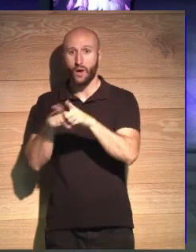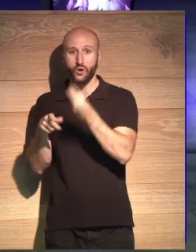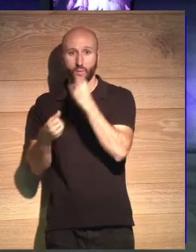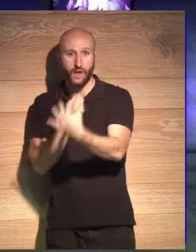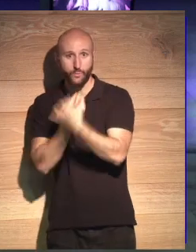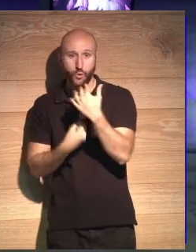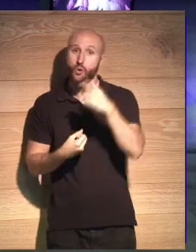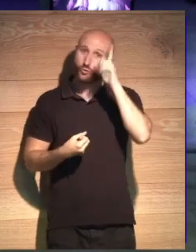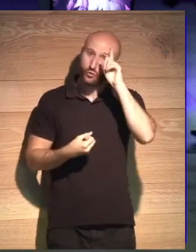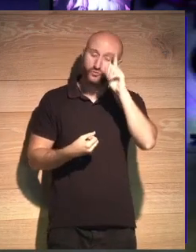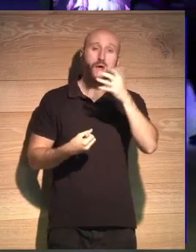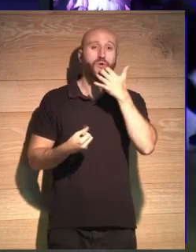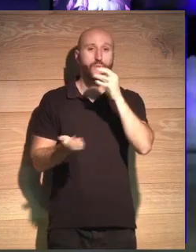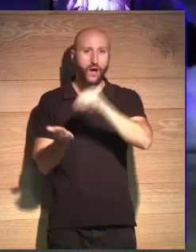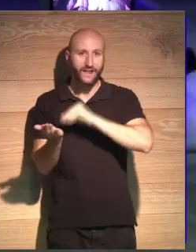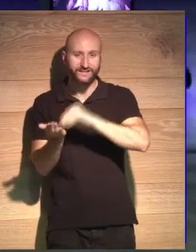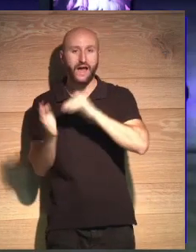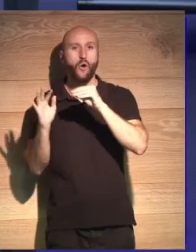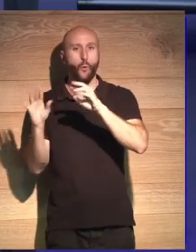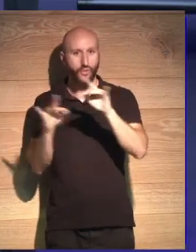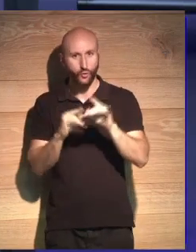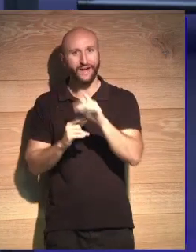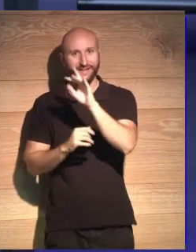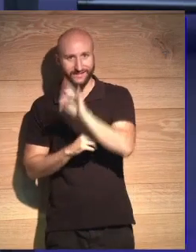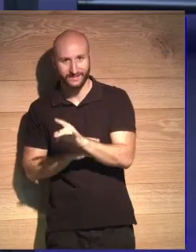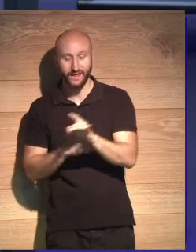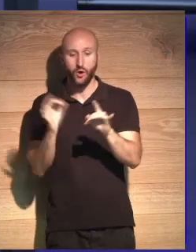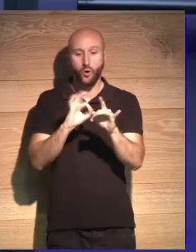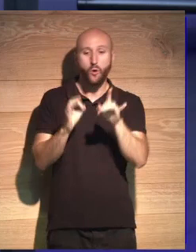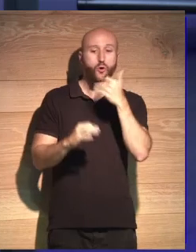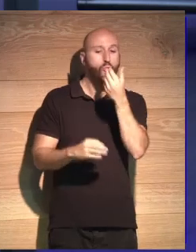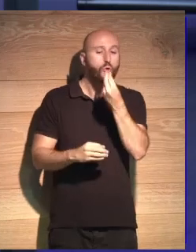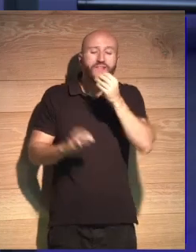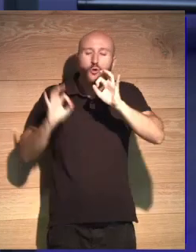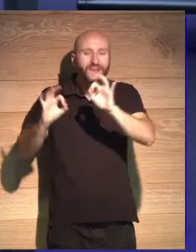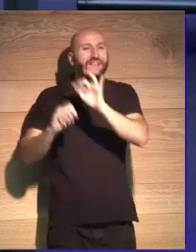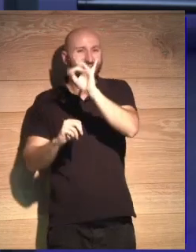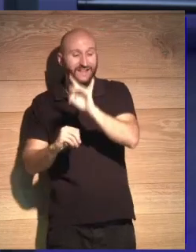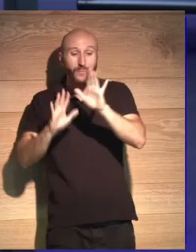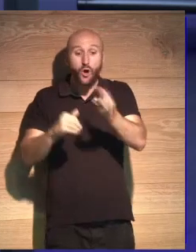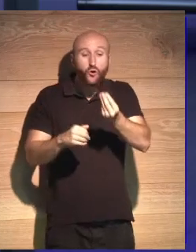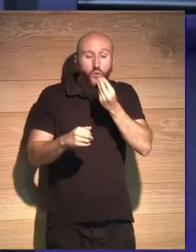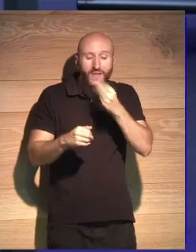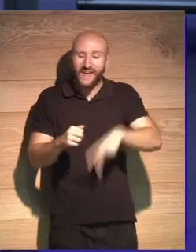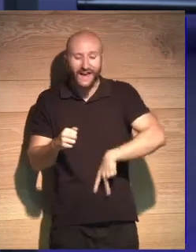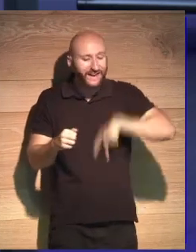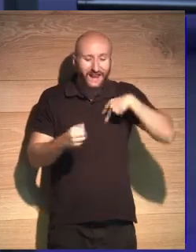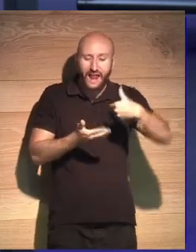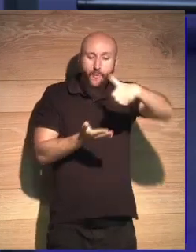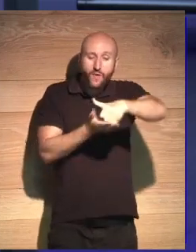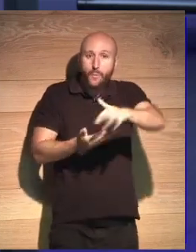food are. We can talk about the effects of fat or of sugars or a